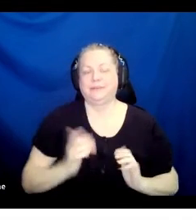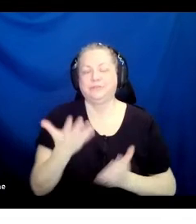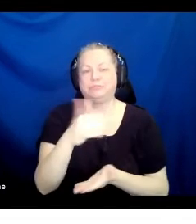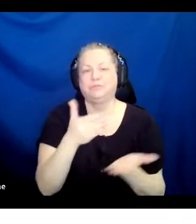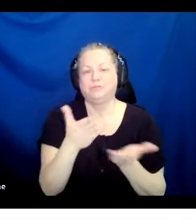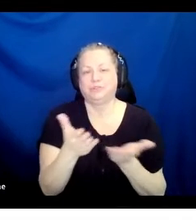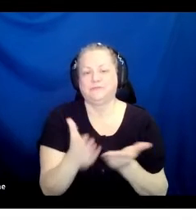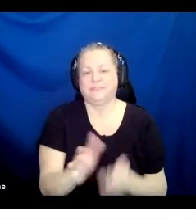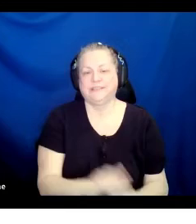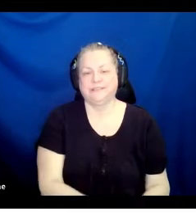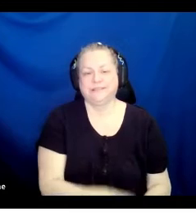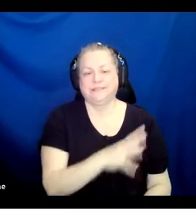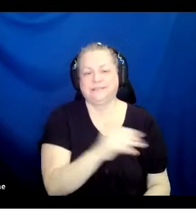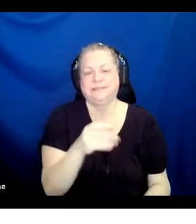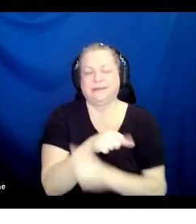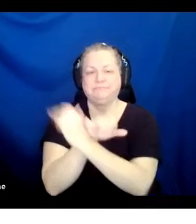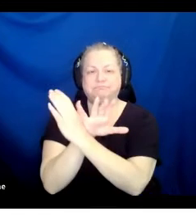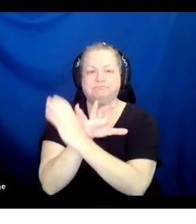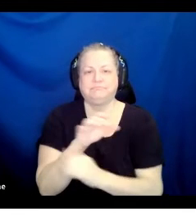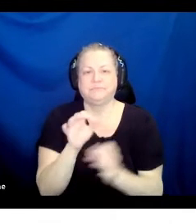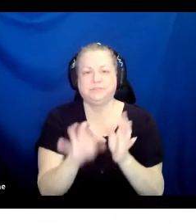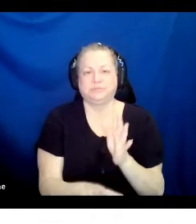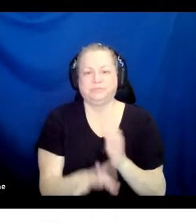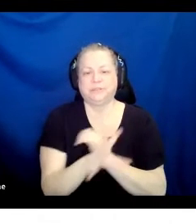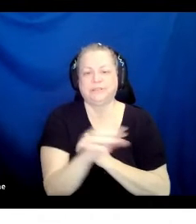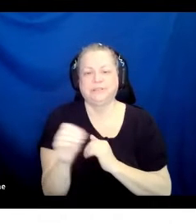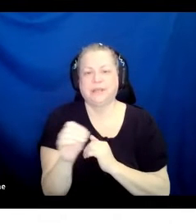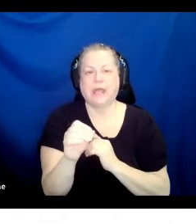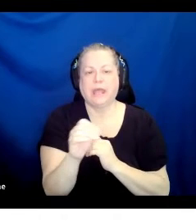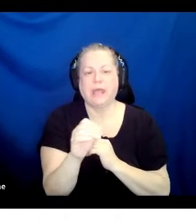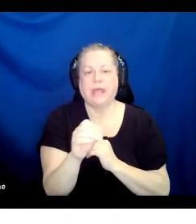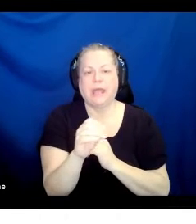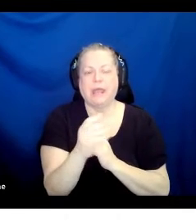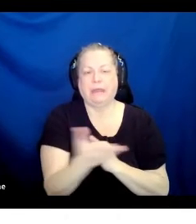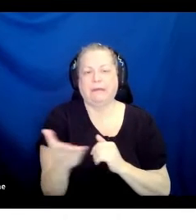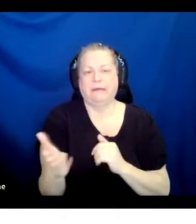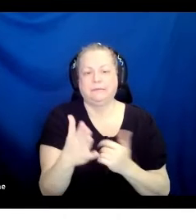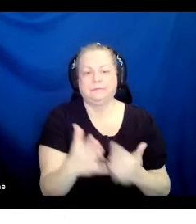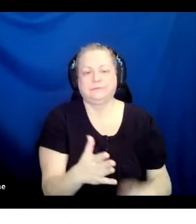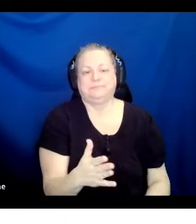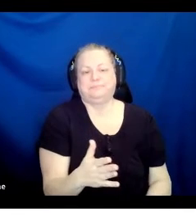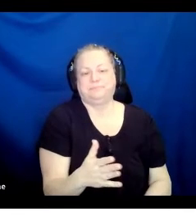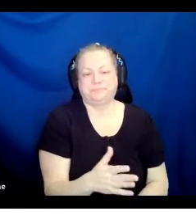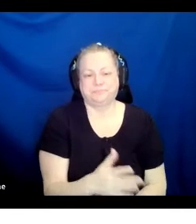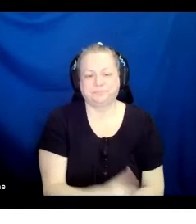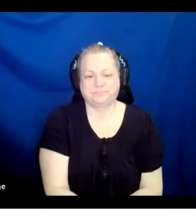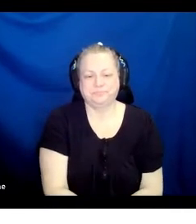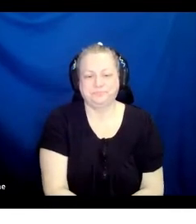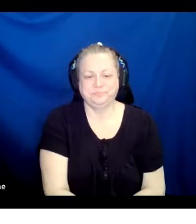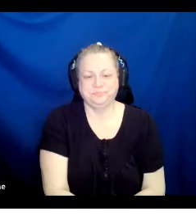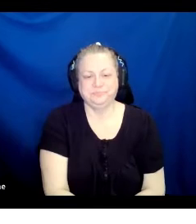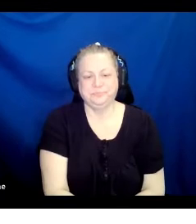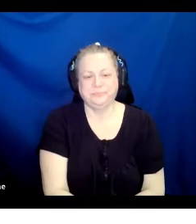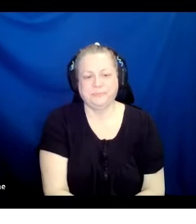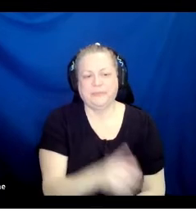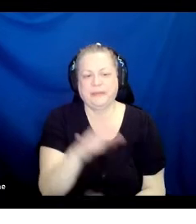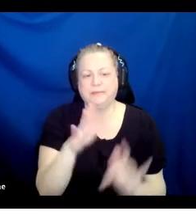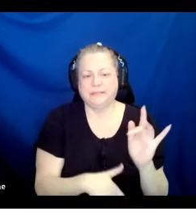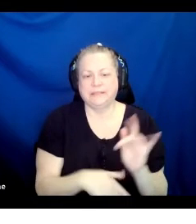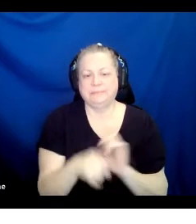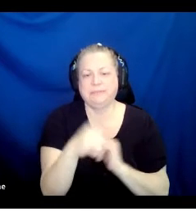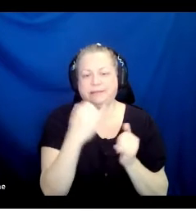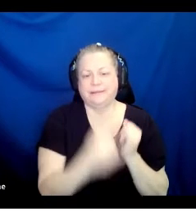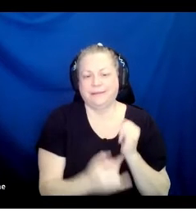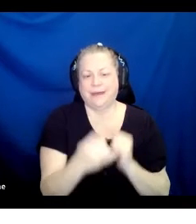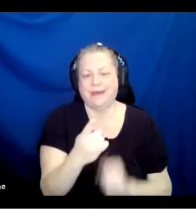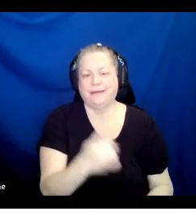the video remote interpreting and assisted living devices at all of our MassHealth enrollment centers. I'm going to skip over this